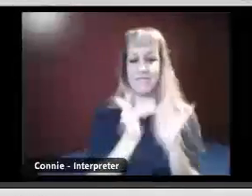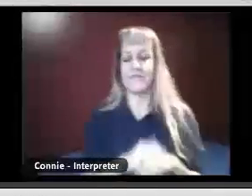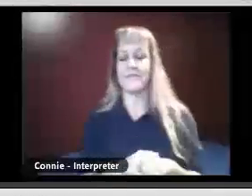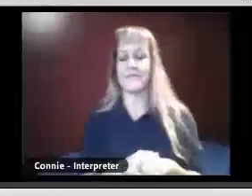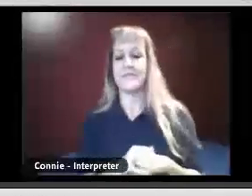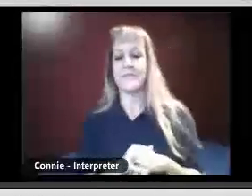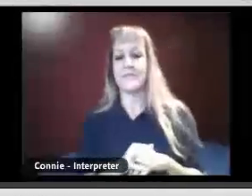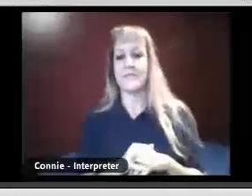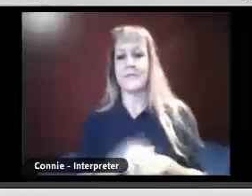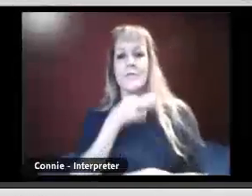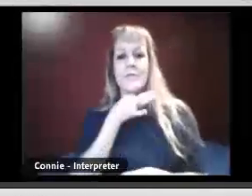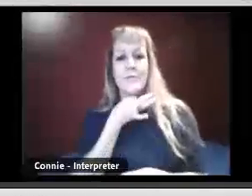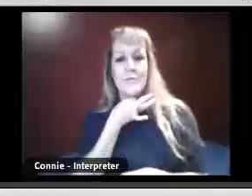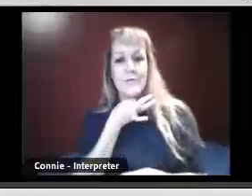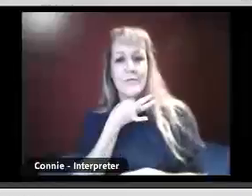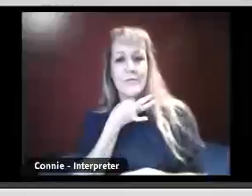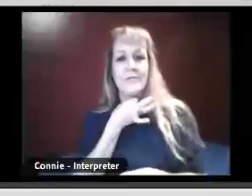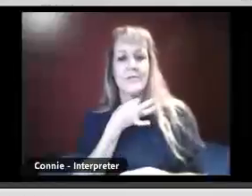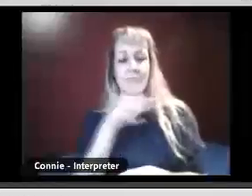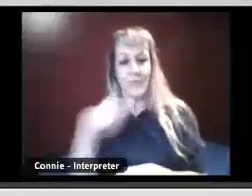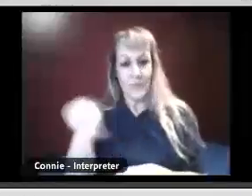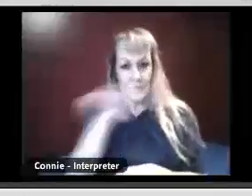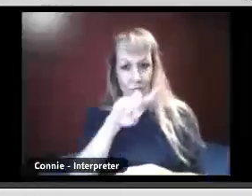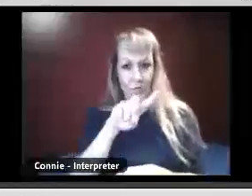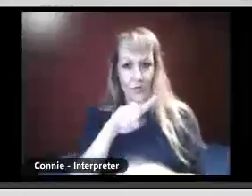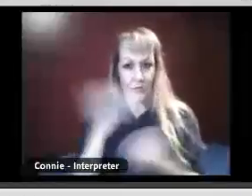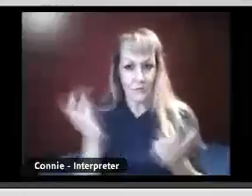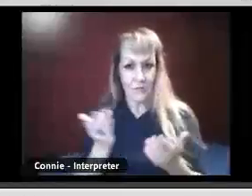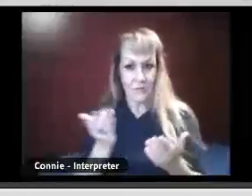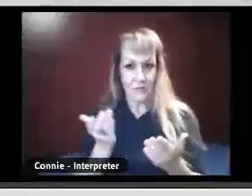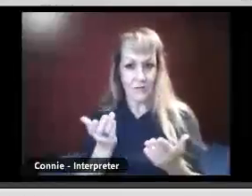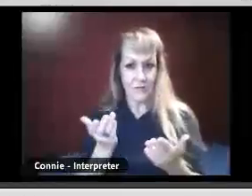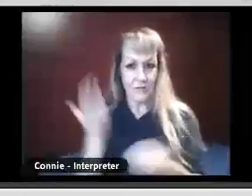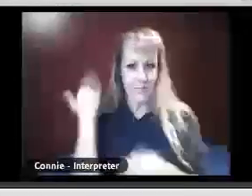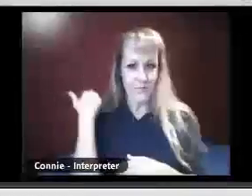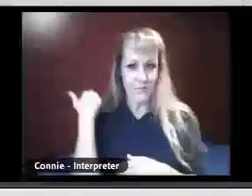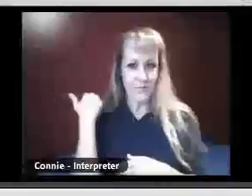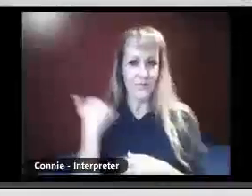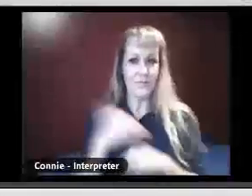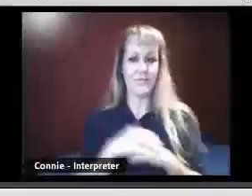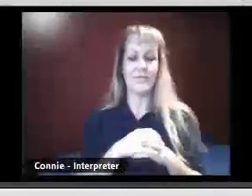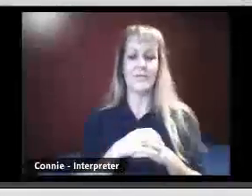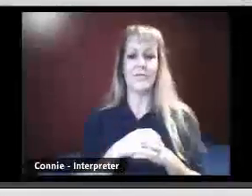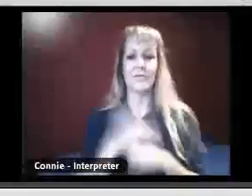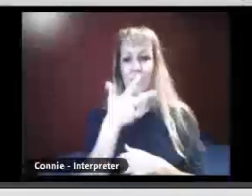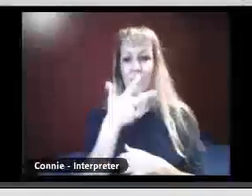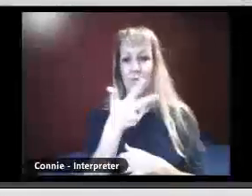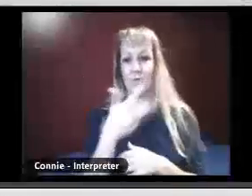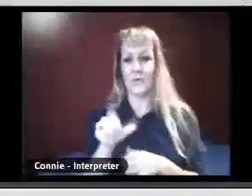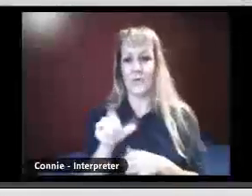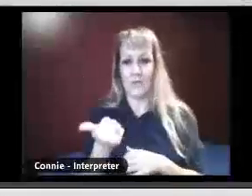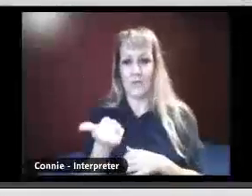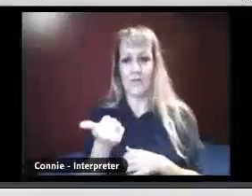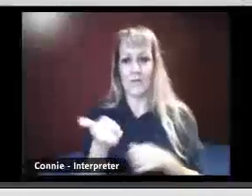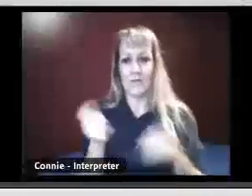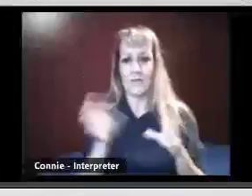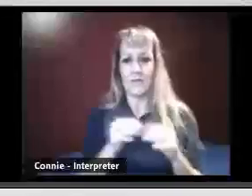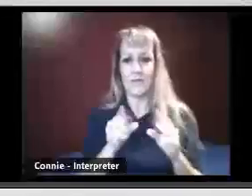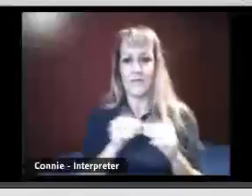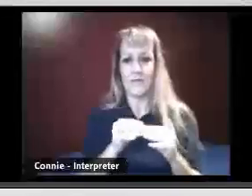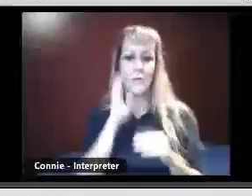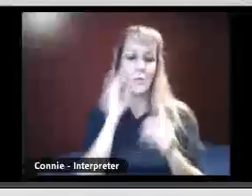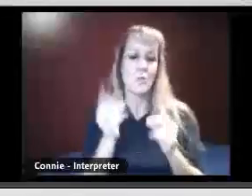I am curious, for those of you who have been with me, through the 3 previous, and for those who are new, you're going to see we're going to do a real